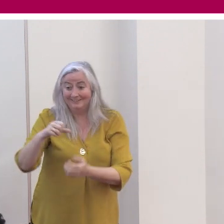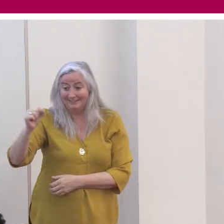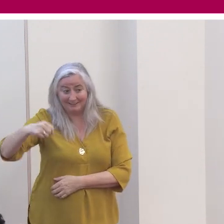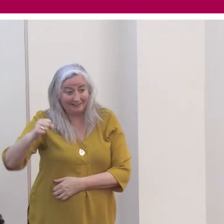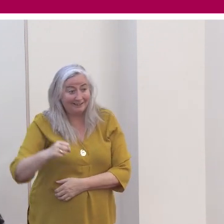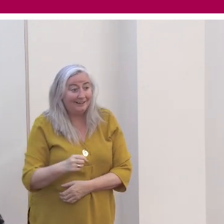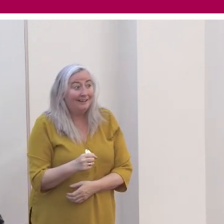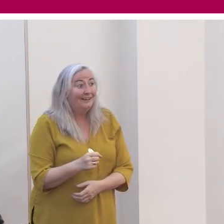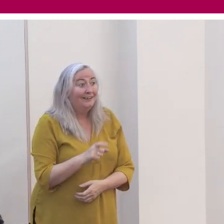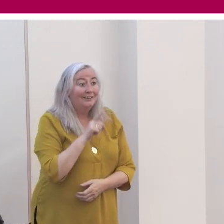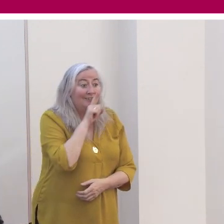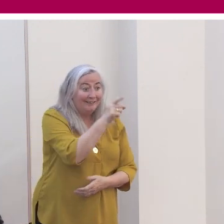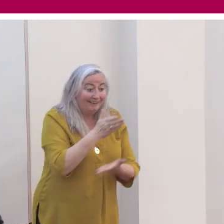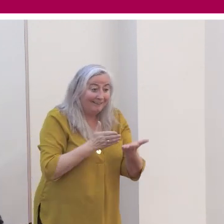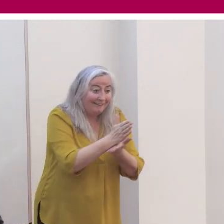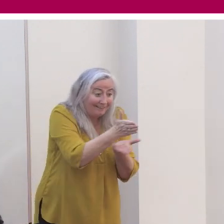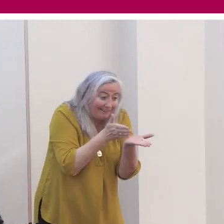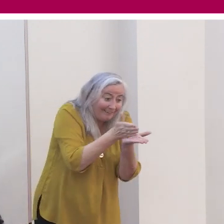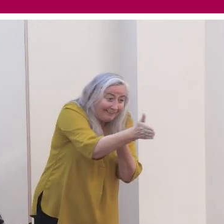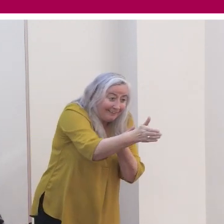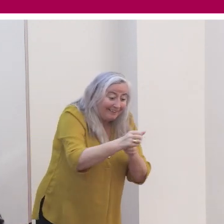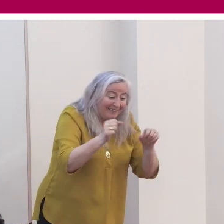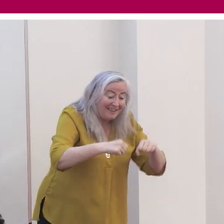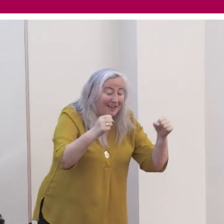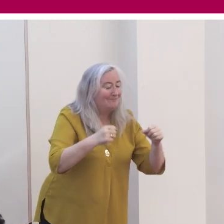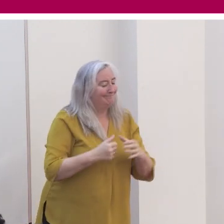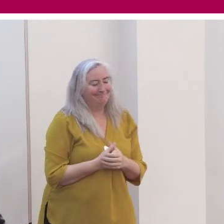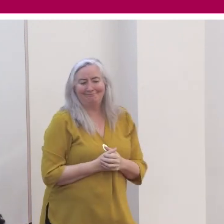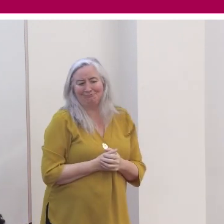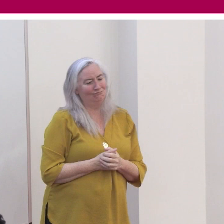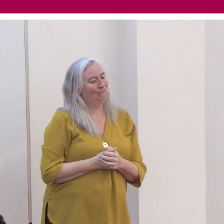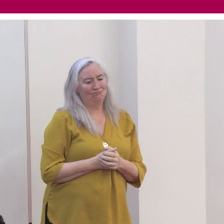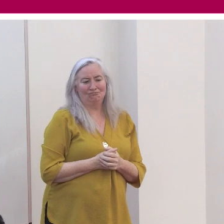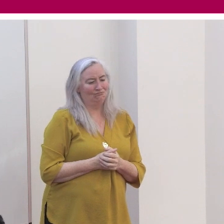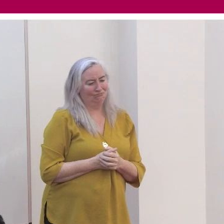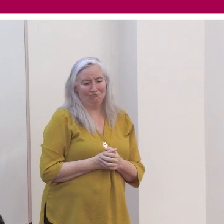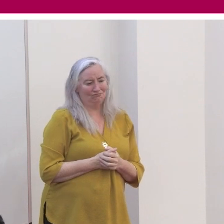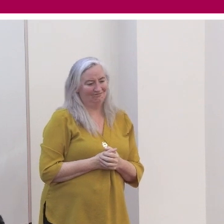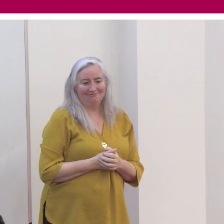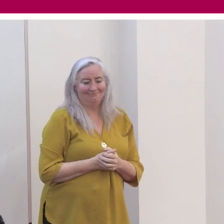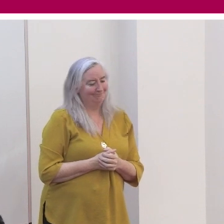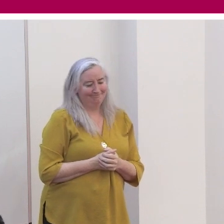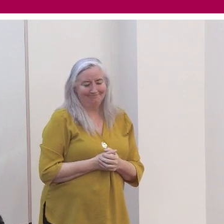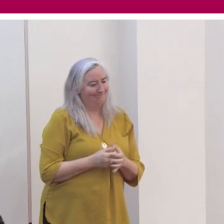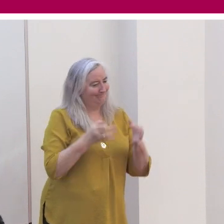example, we have a woman with intellectual disabilities who was,